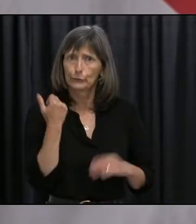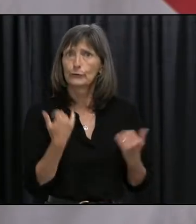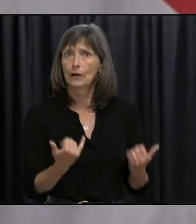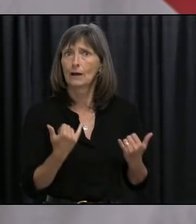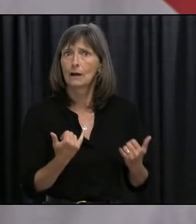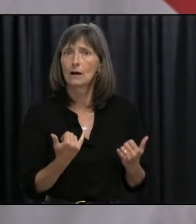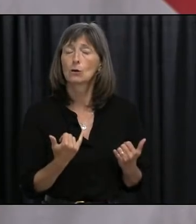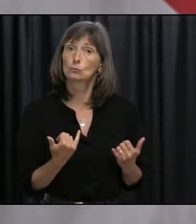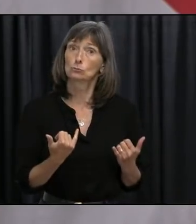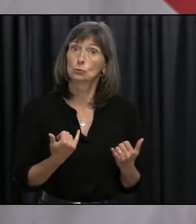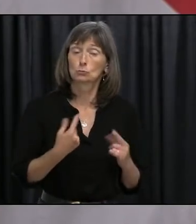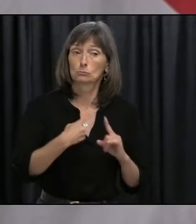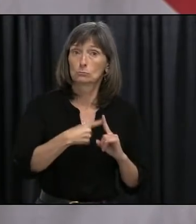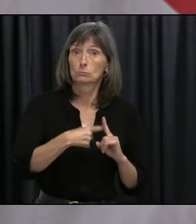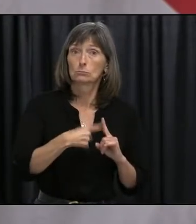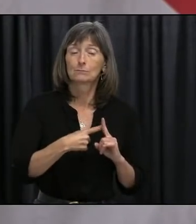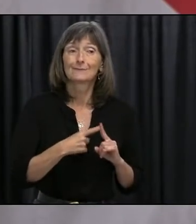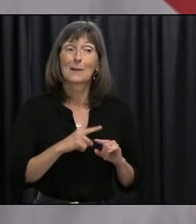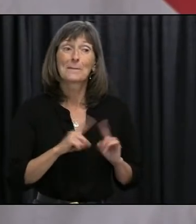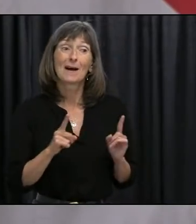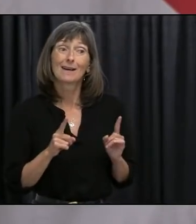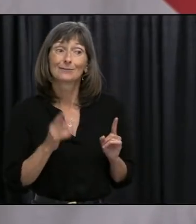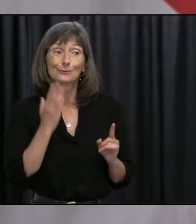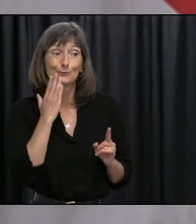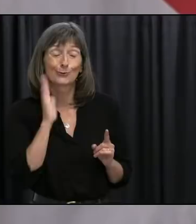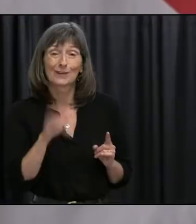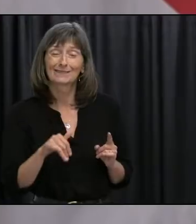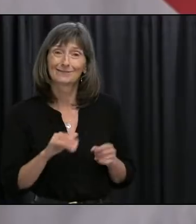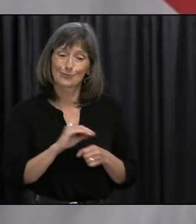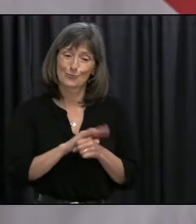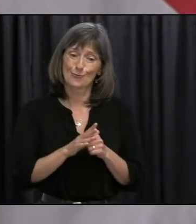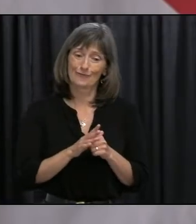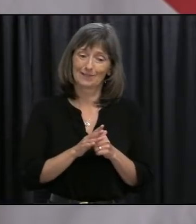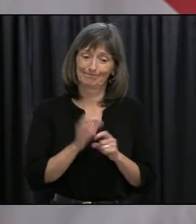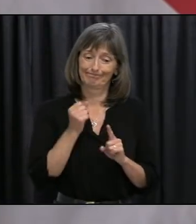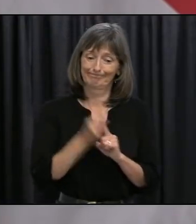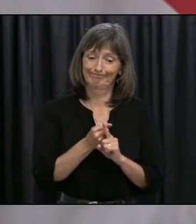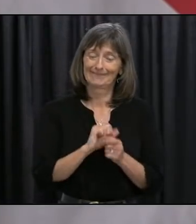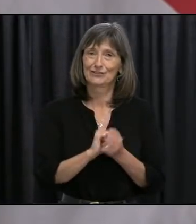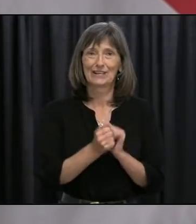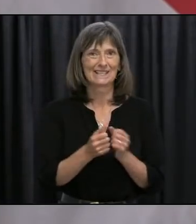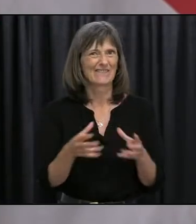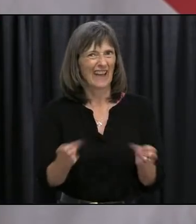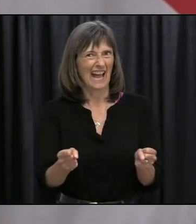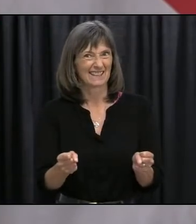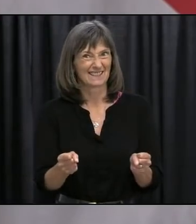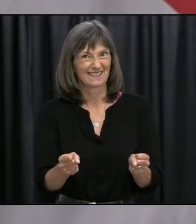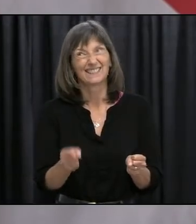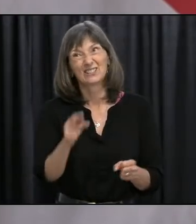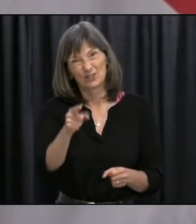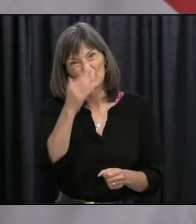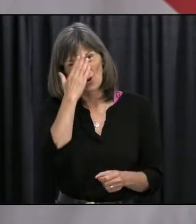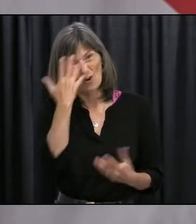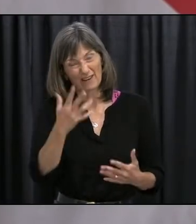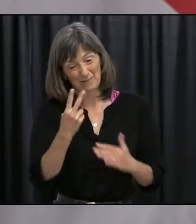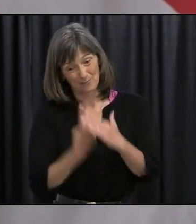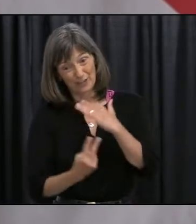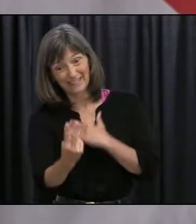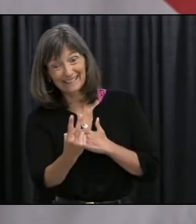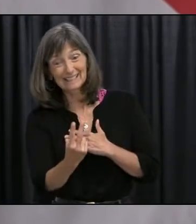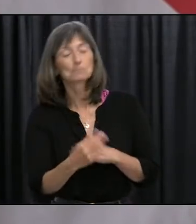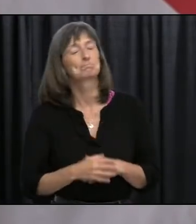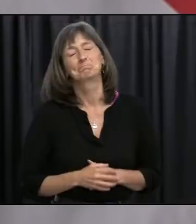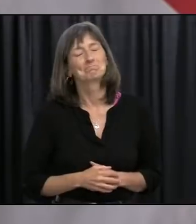direction. But as we've seen with COVID, things can change quickly. So I'm certainly not going to predict, and I think you guys know that by now, that I'm not going to make